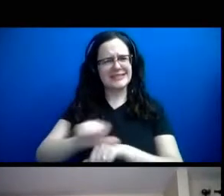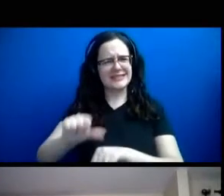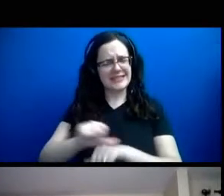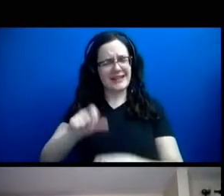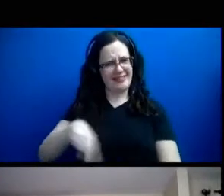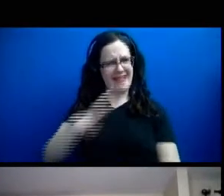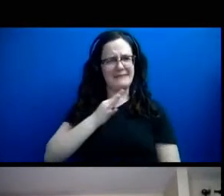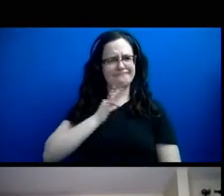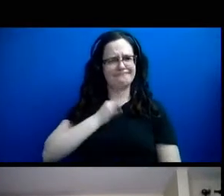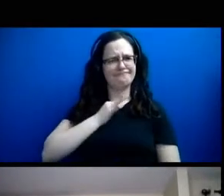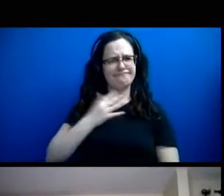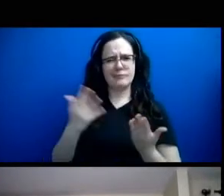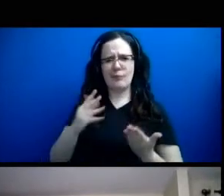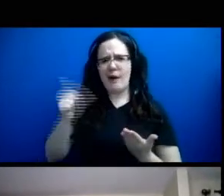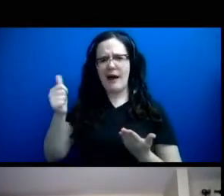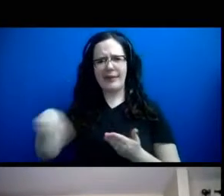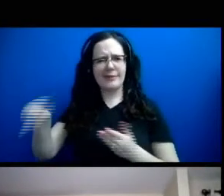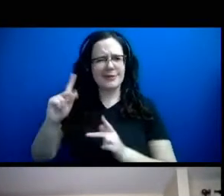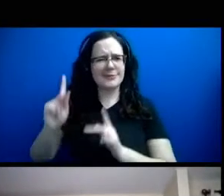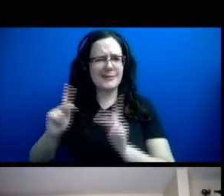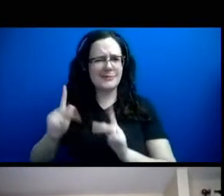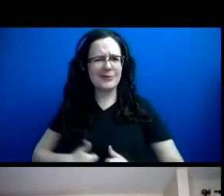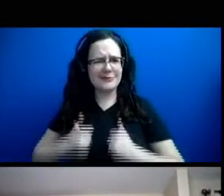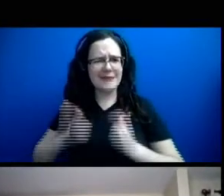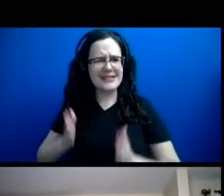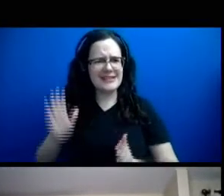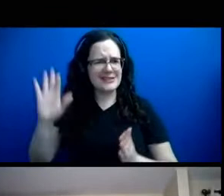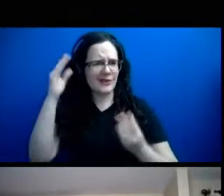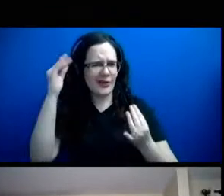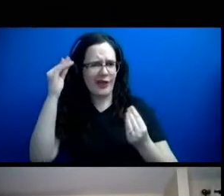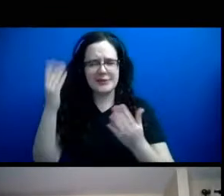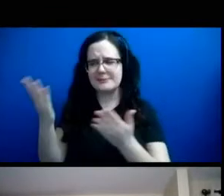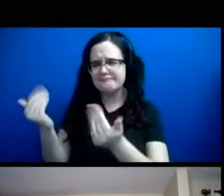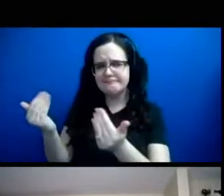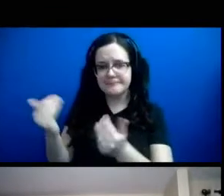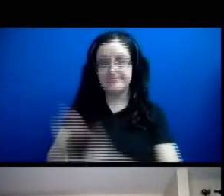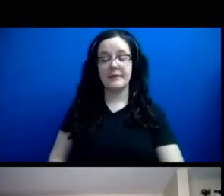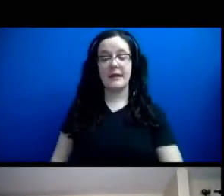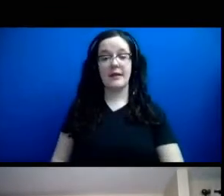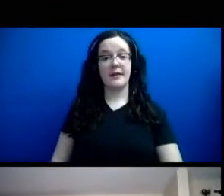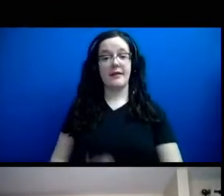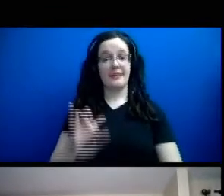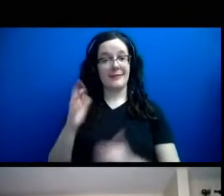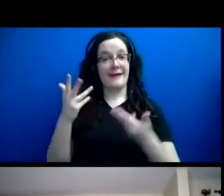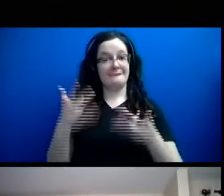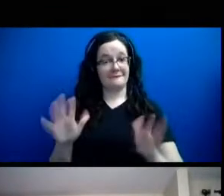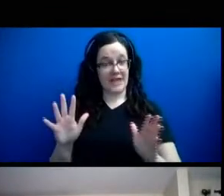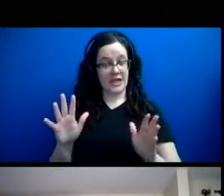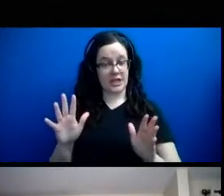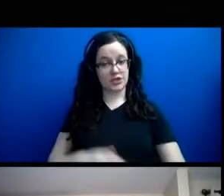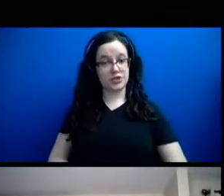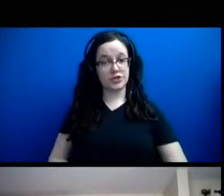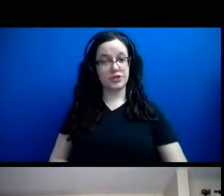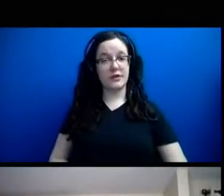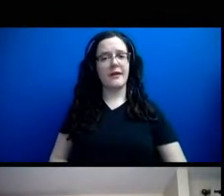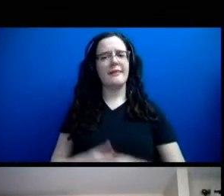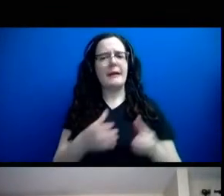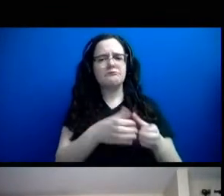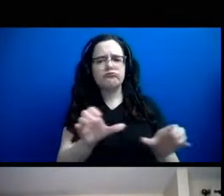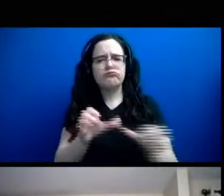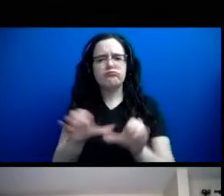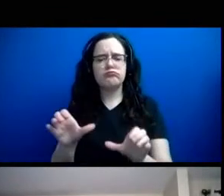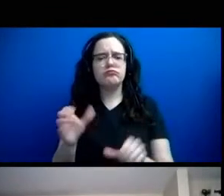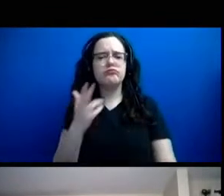other residents were thinking about. And after that, they broke into a group of small work groups to then